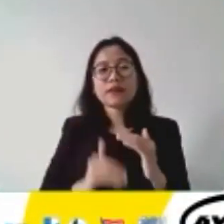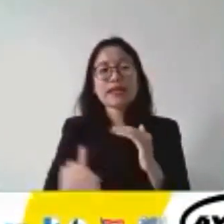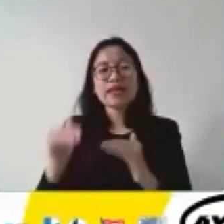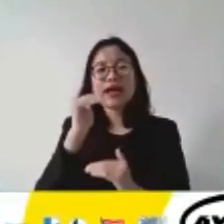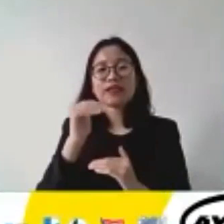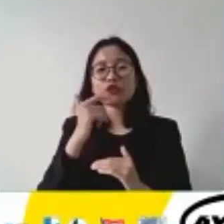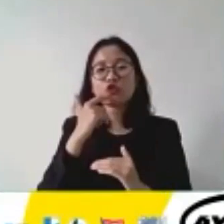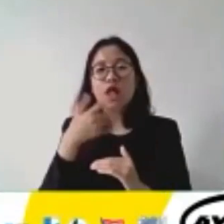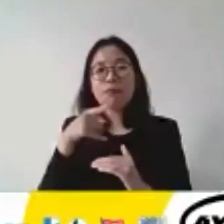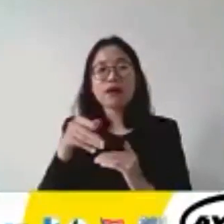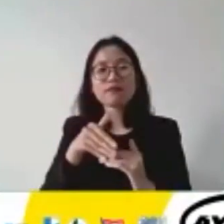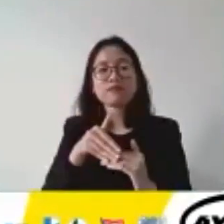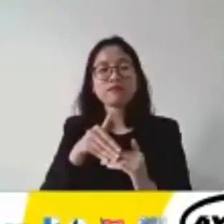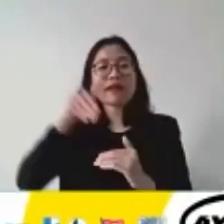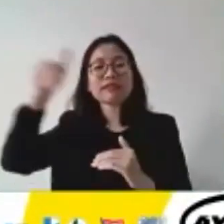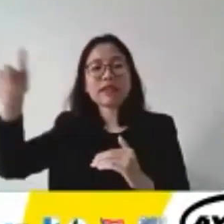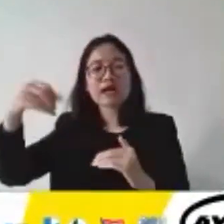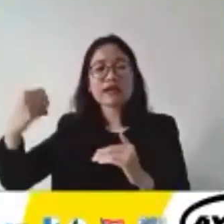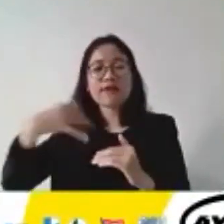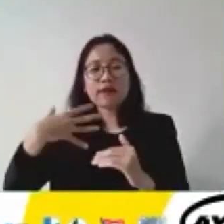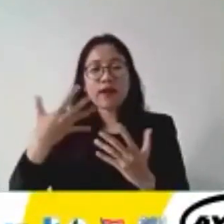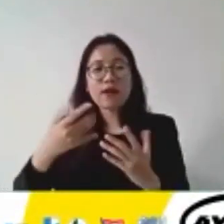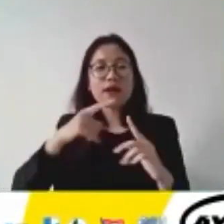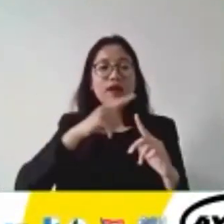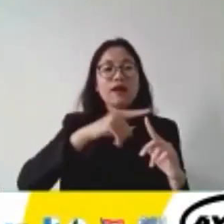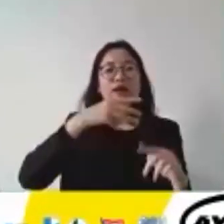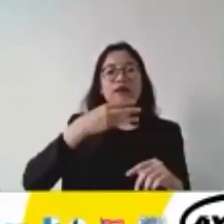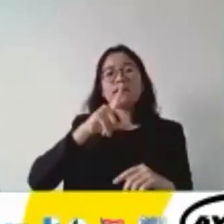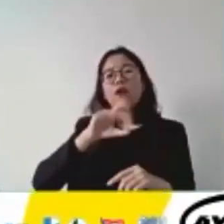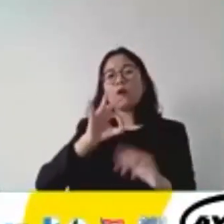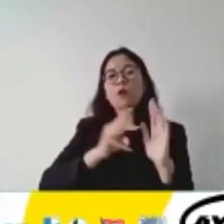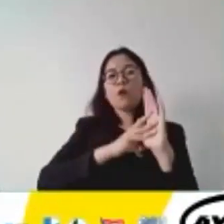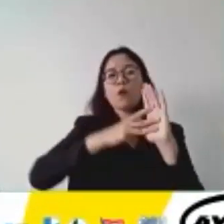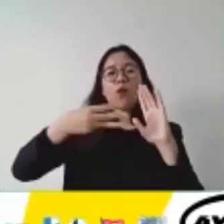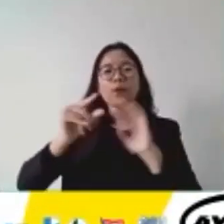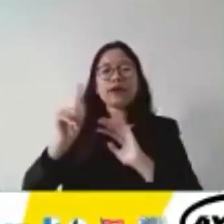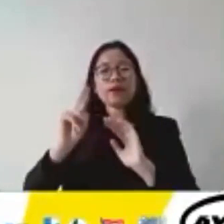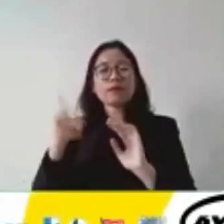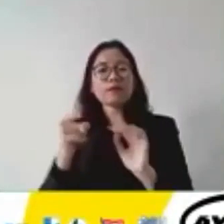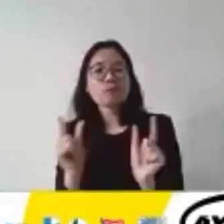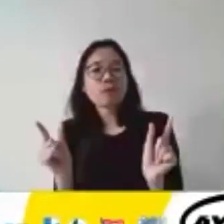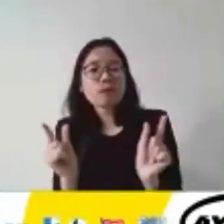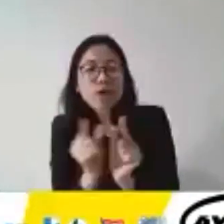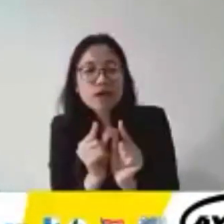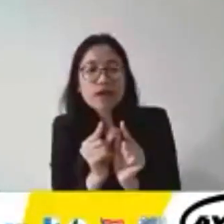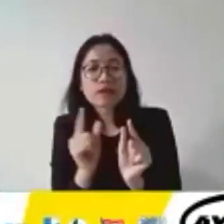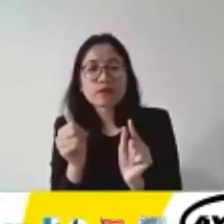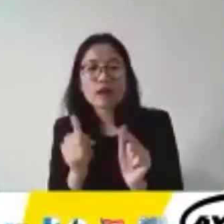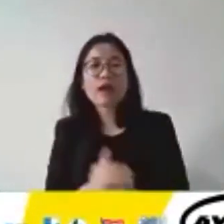new, but it'll be interesting to see where this research leads to. Next slide, please.